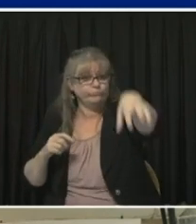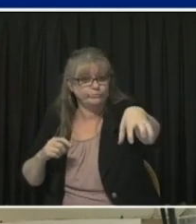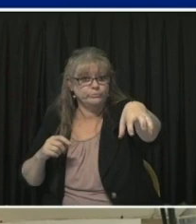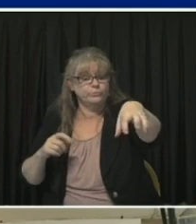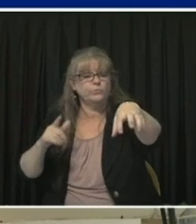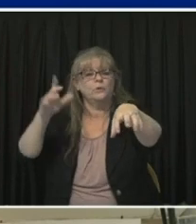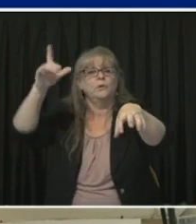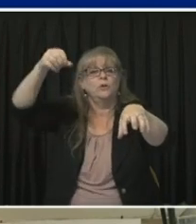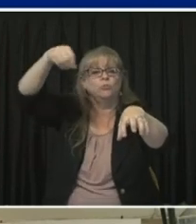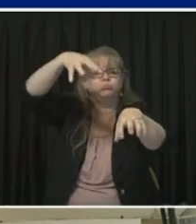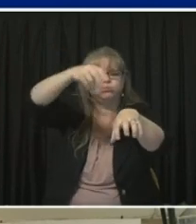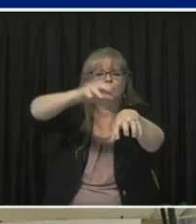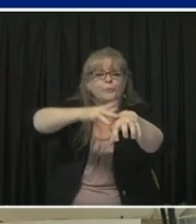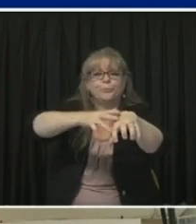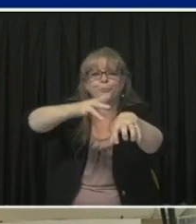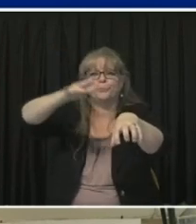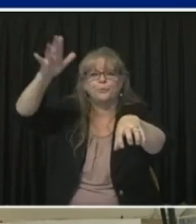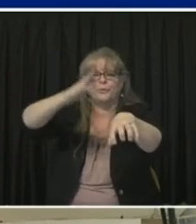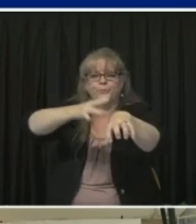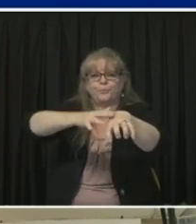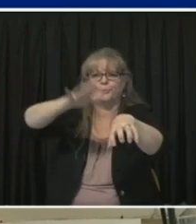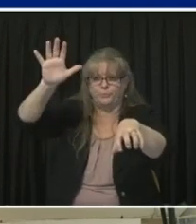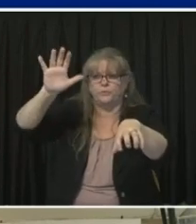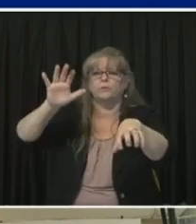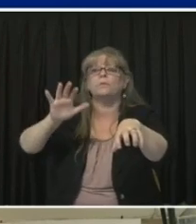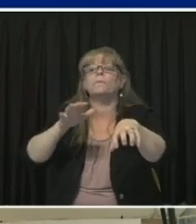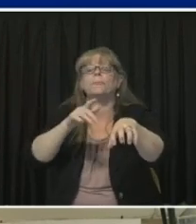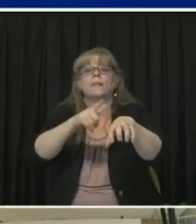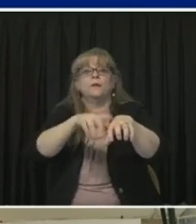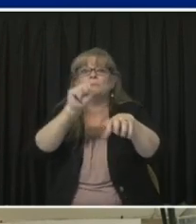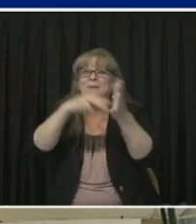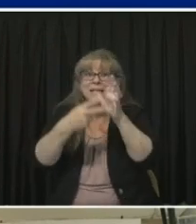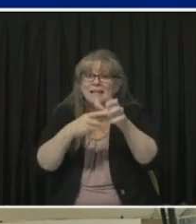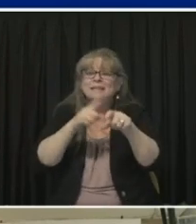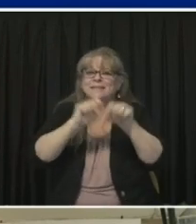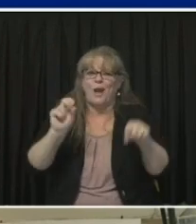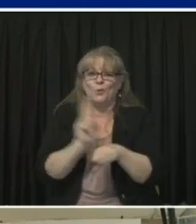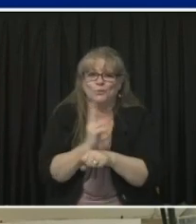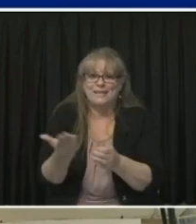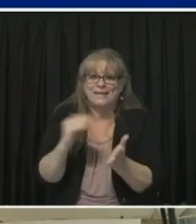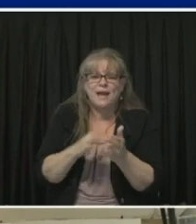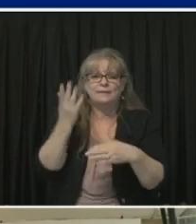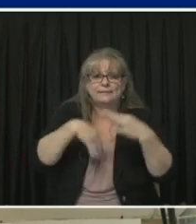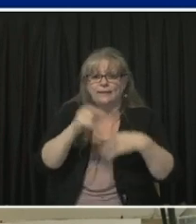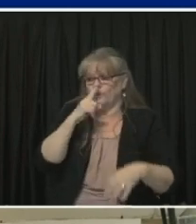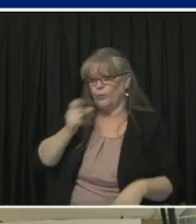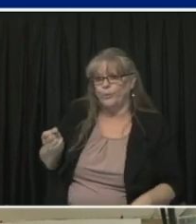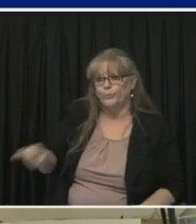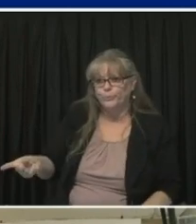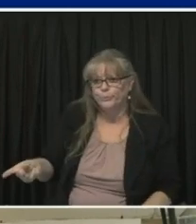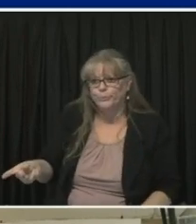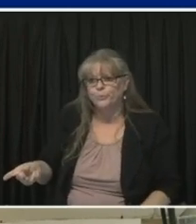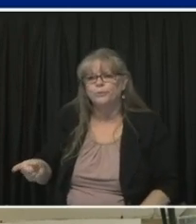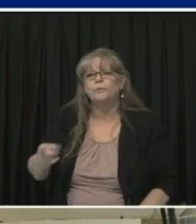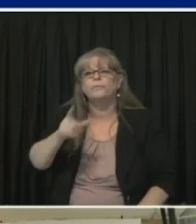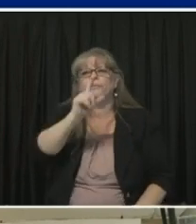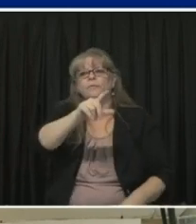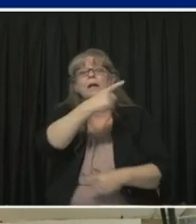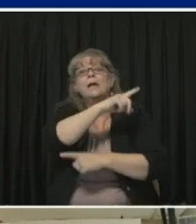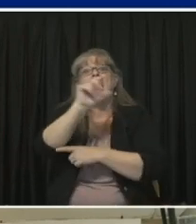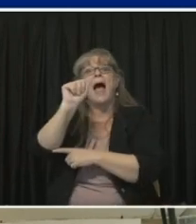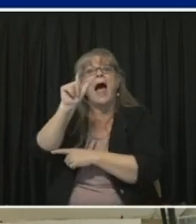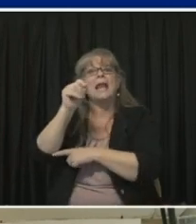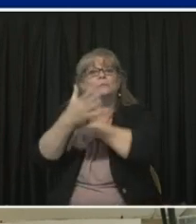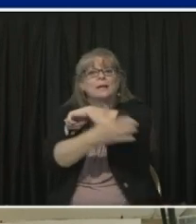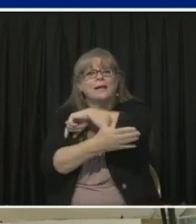again if necessary. The Battelle sterilization system at the Adams County Fairgrounds in Brighton is already operational. It's